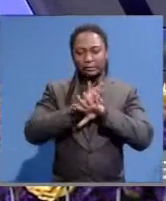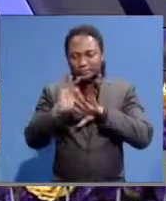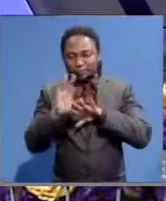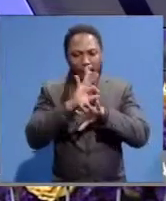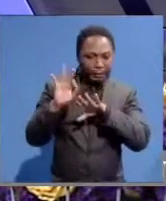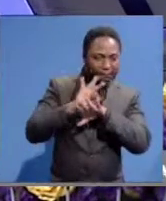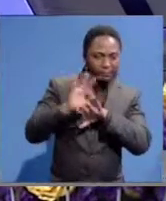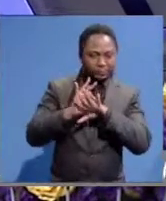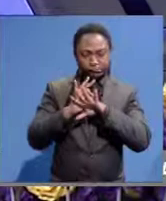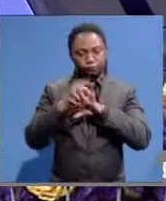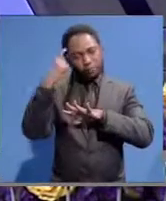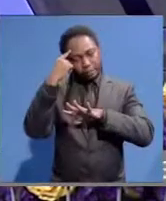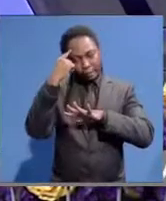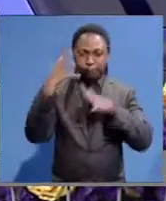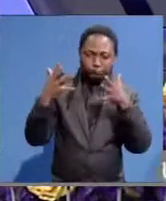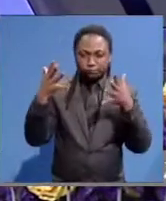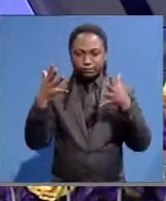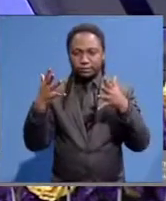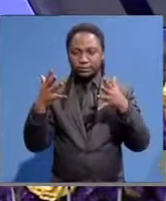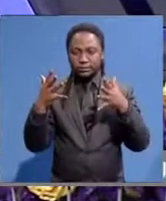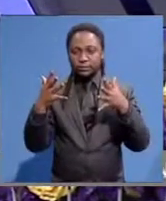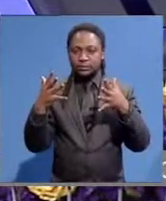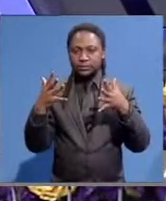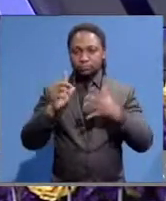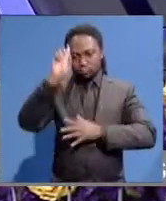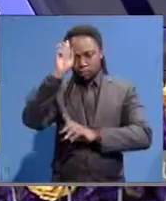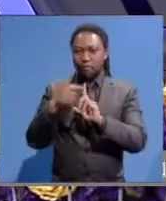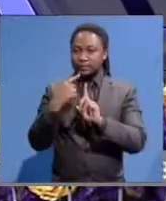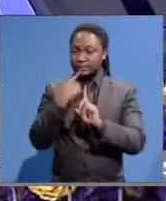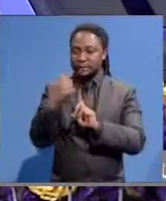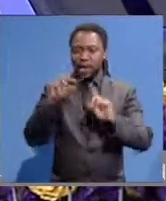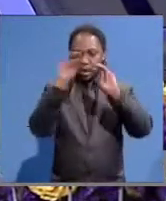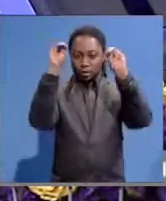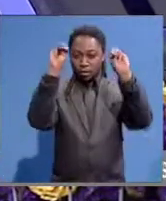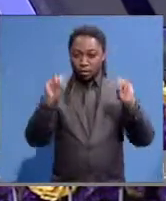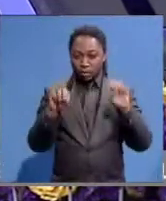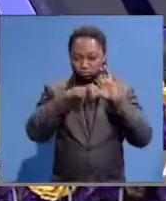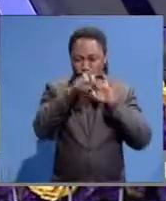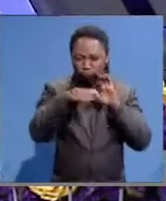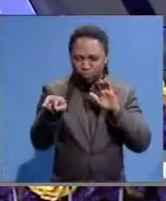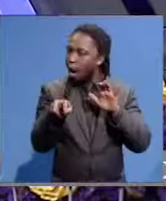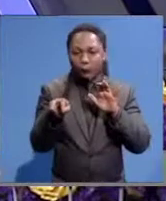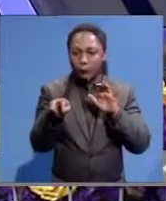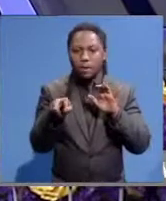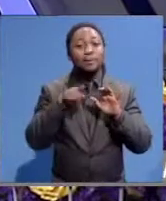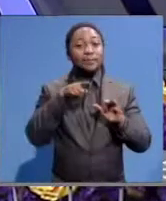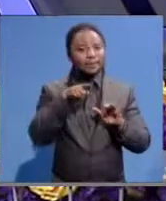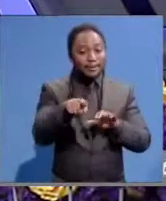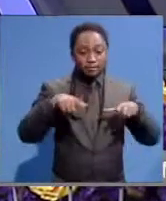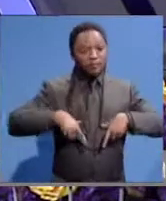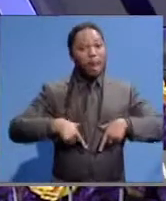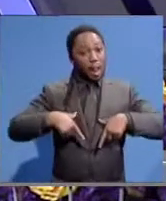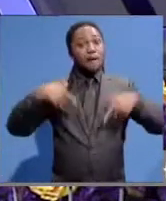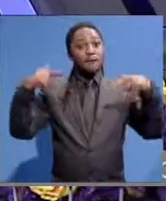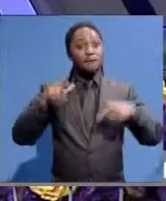institution. And one of the things he said to us was, don't turn this into a mausoleum. In other words, it has to be a living space. And we